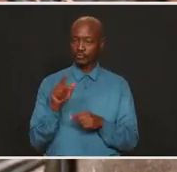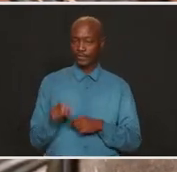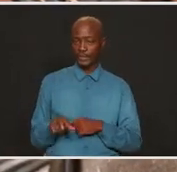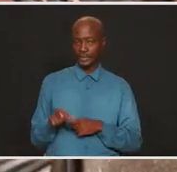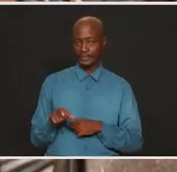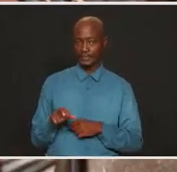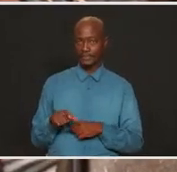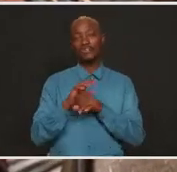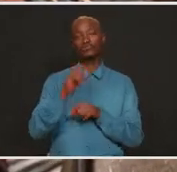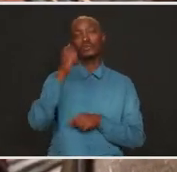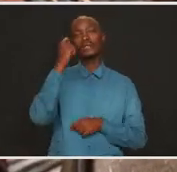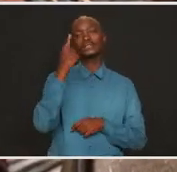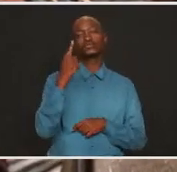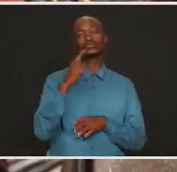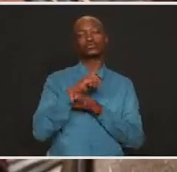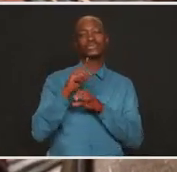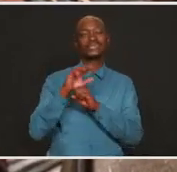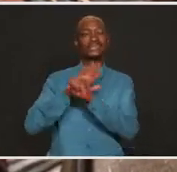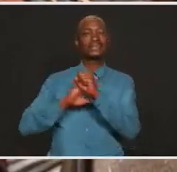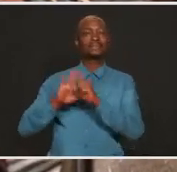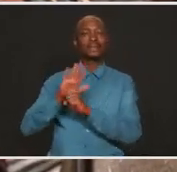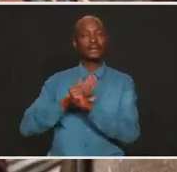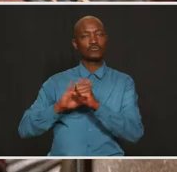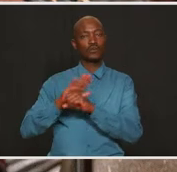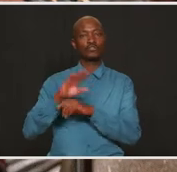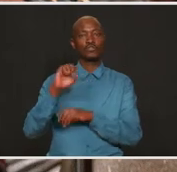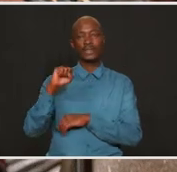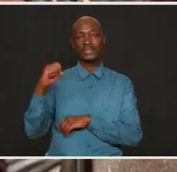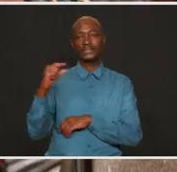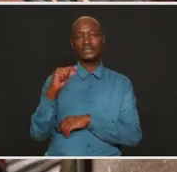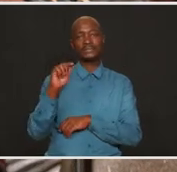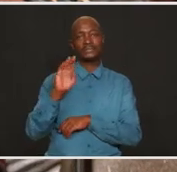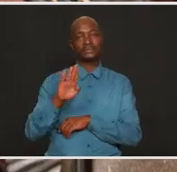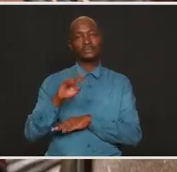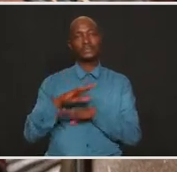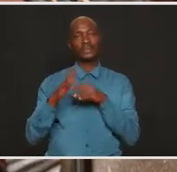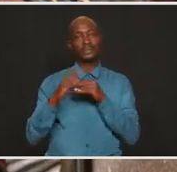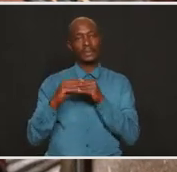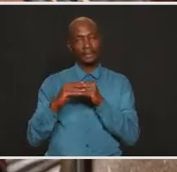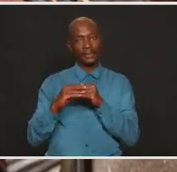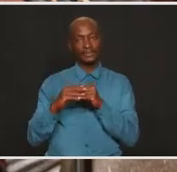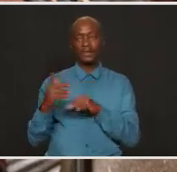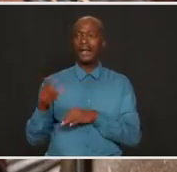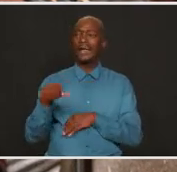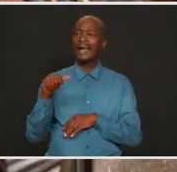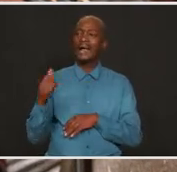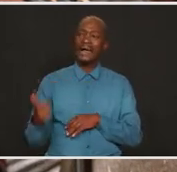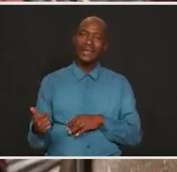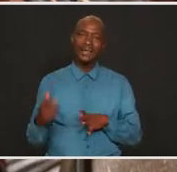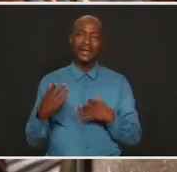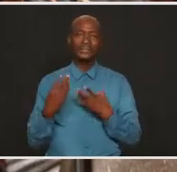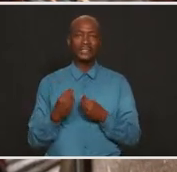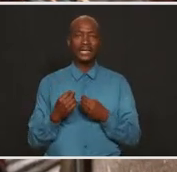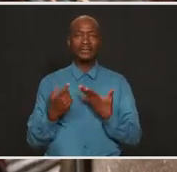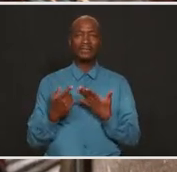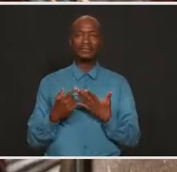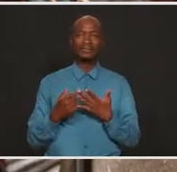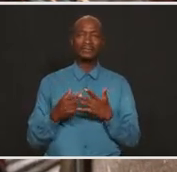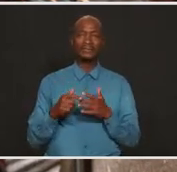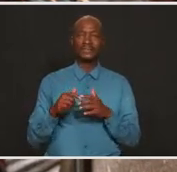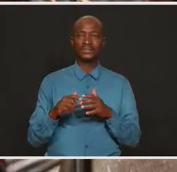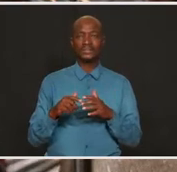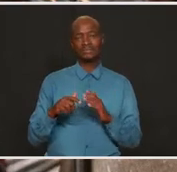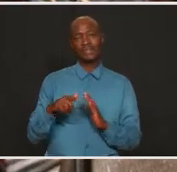as you understood that of our STP members others they've got inferior education